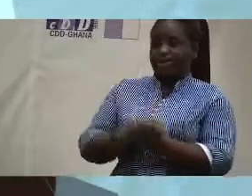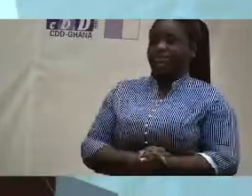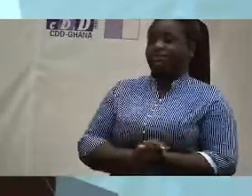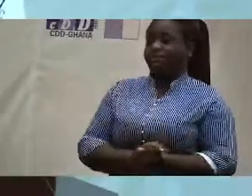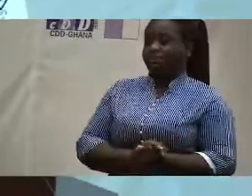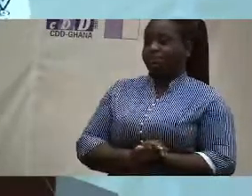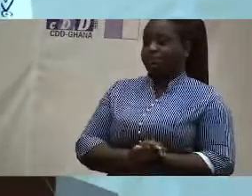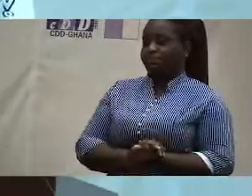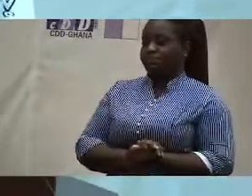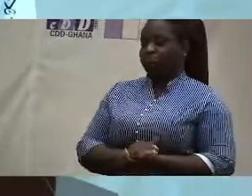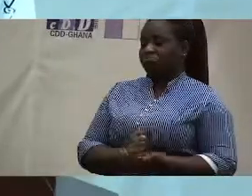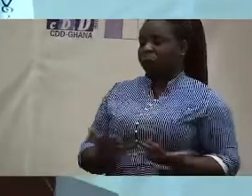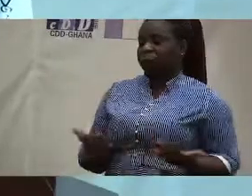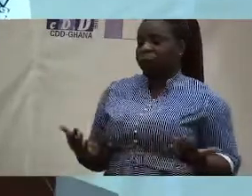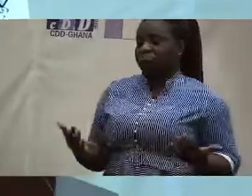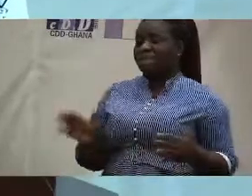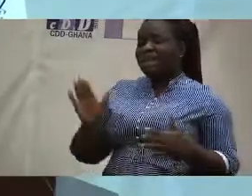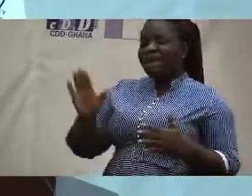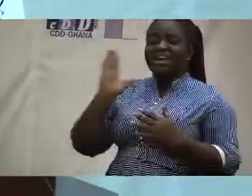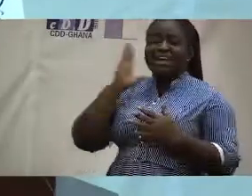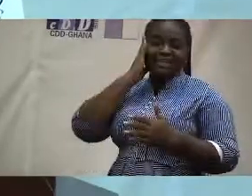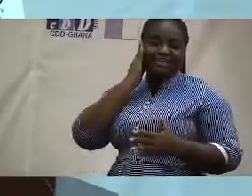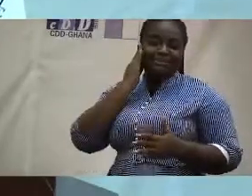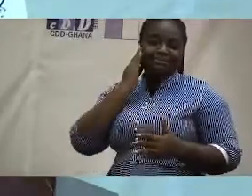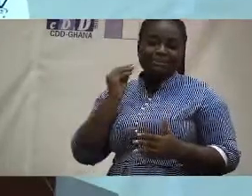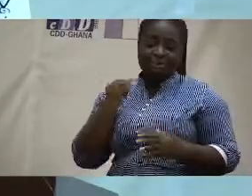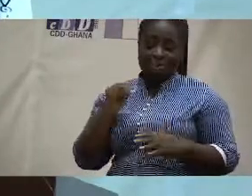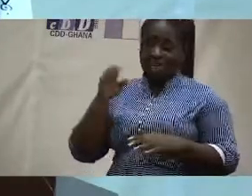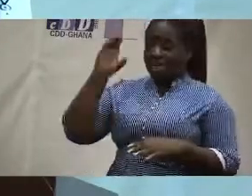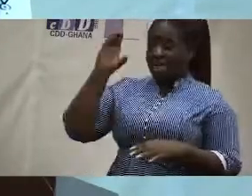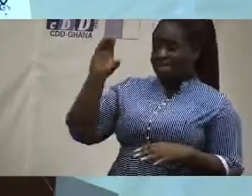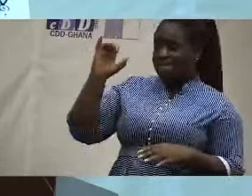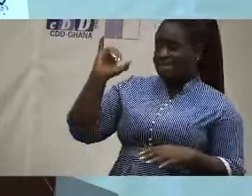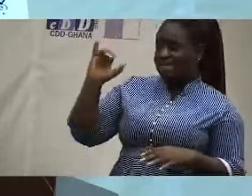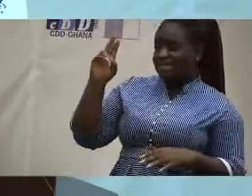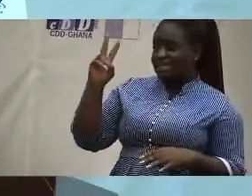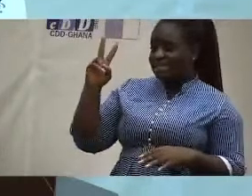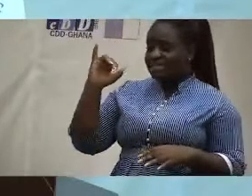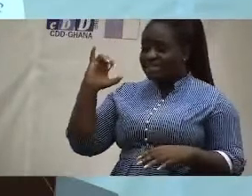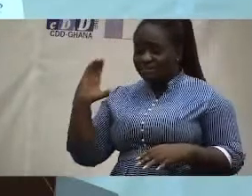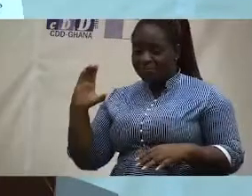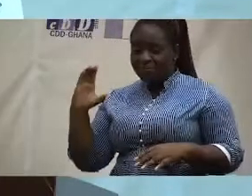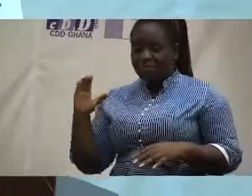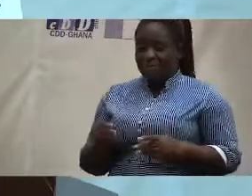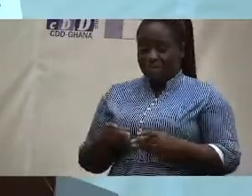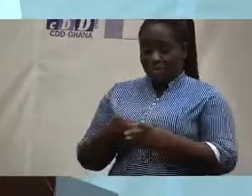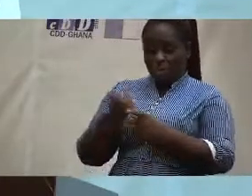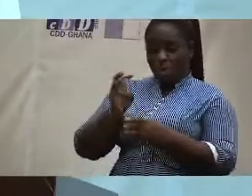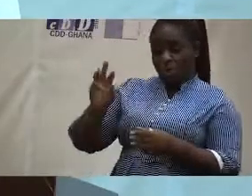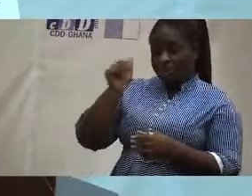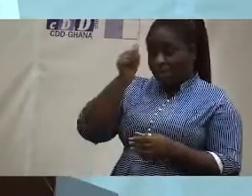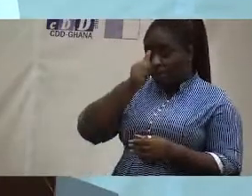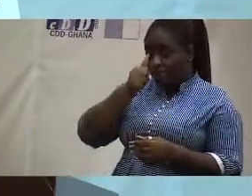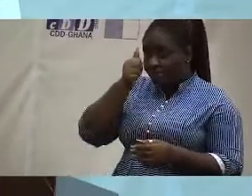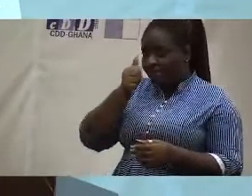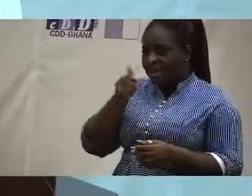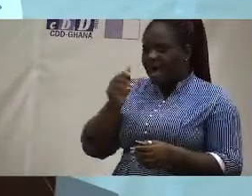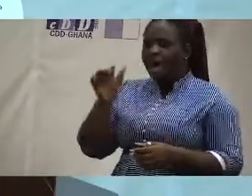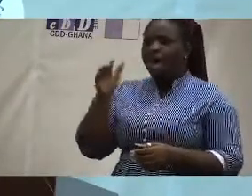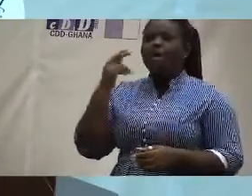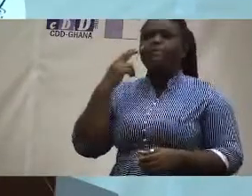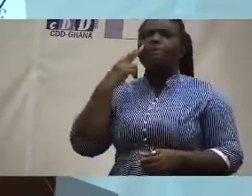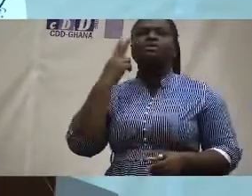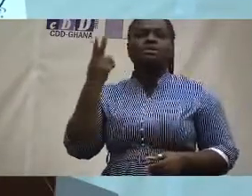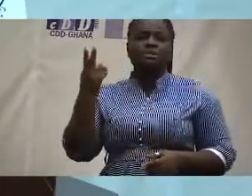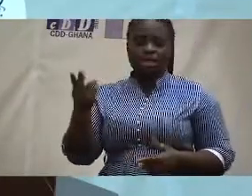Pennsylvania. Her expertise in the civil and democratic space in West Africa has been